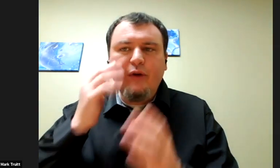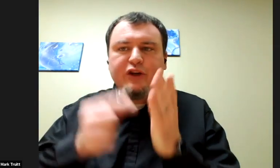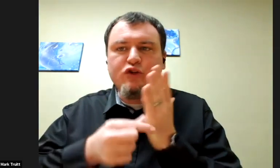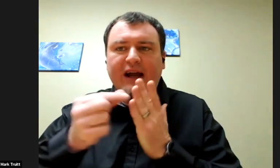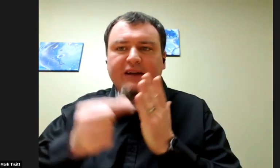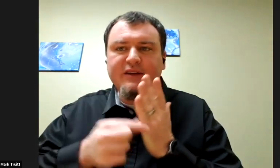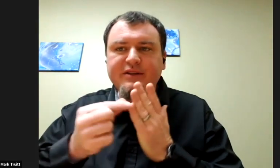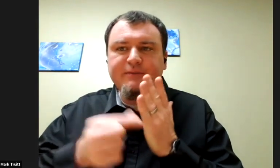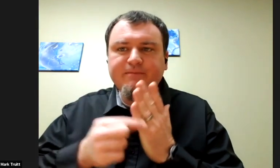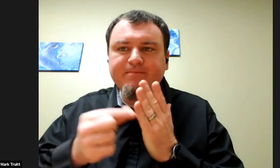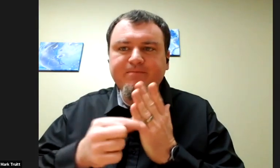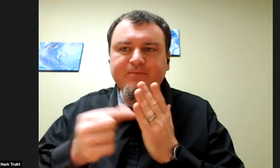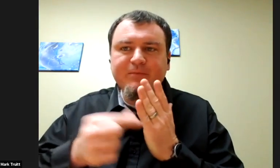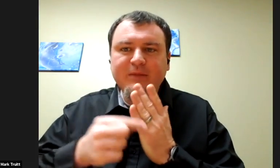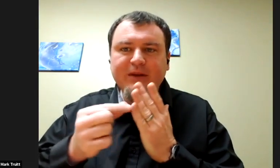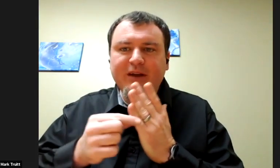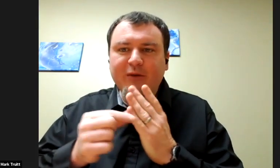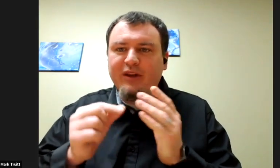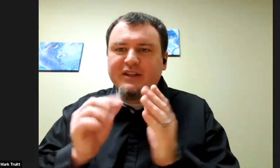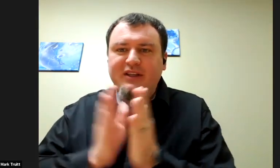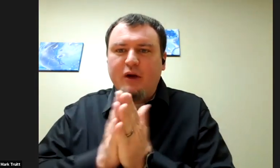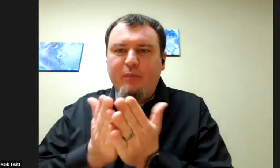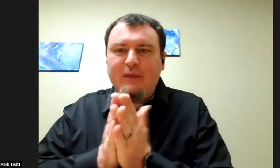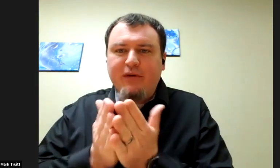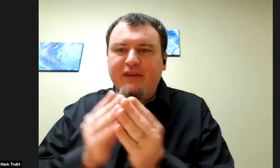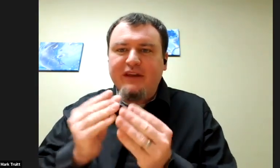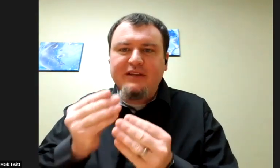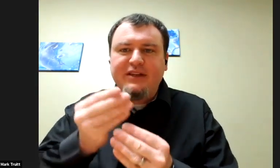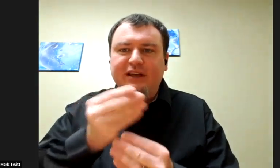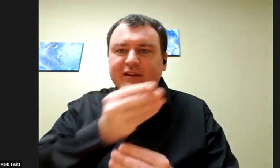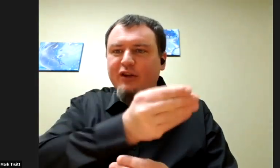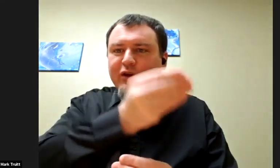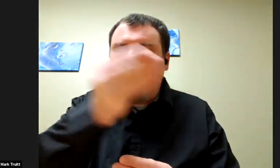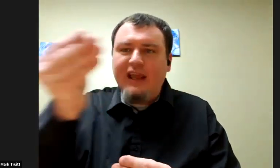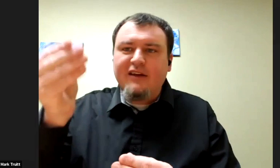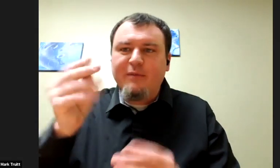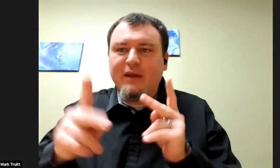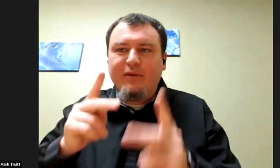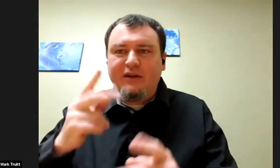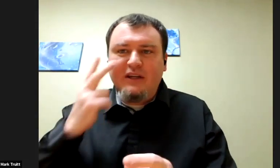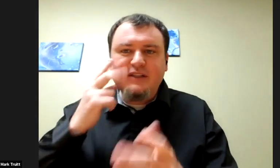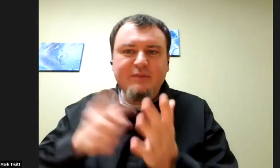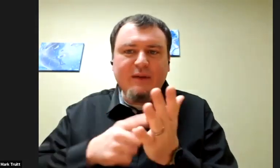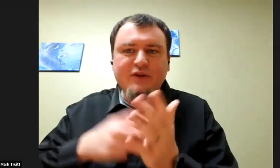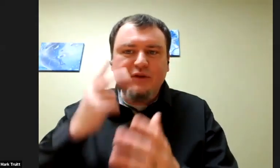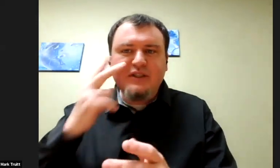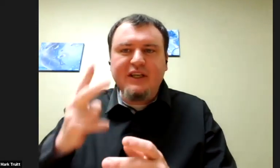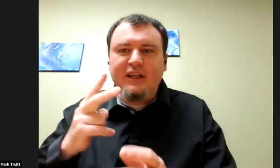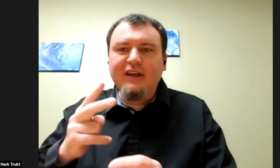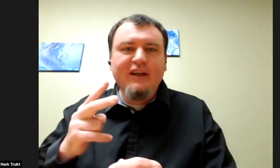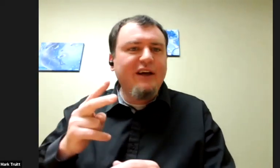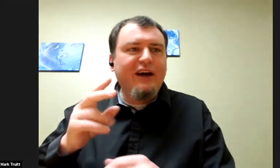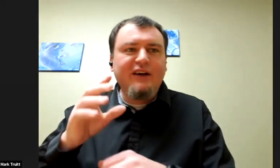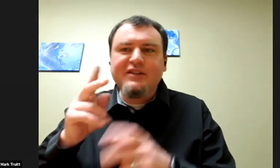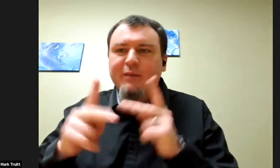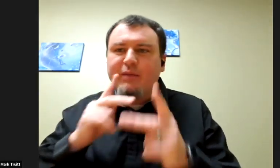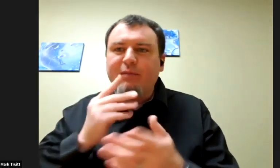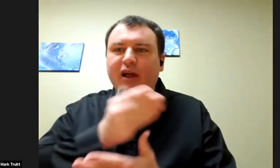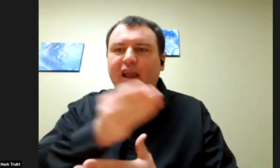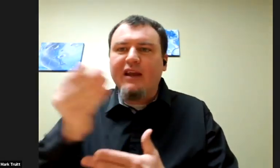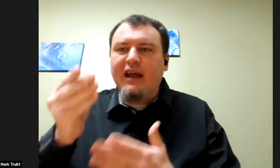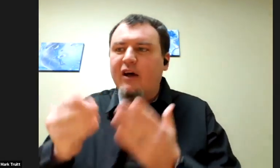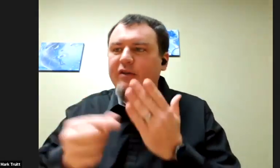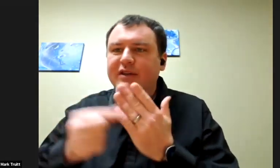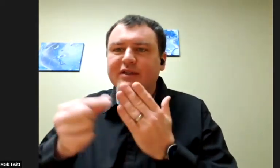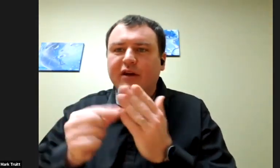Do you know what a tract is? One of these little paper things that you can hand to people. And sometimes you'll see some